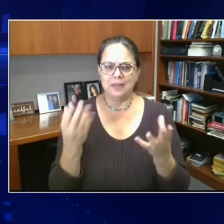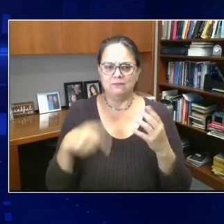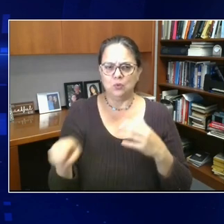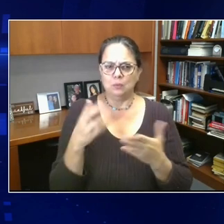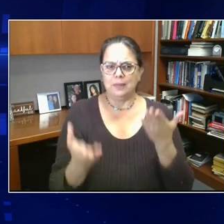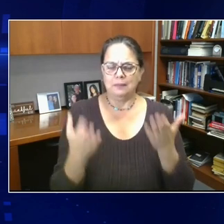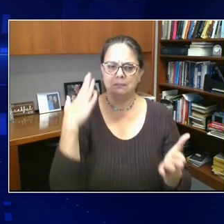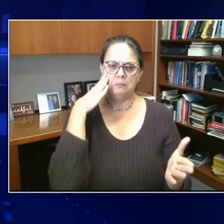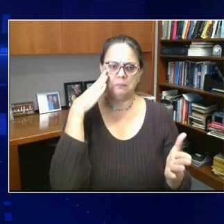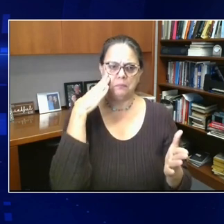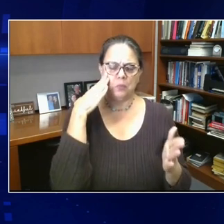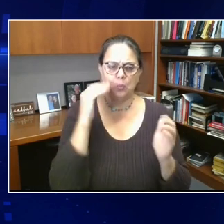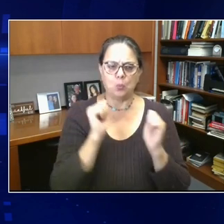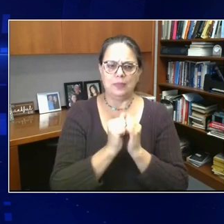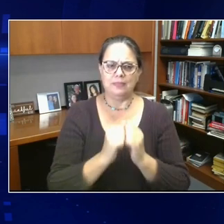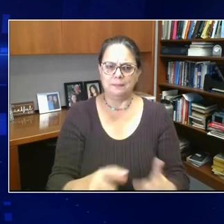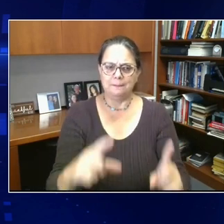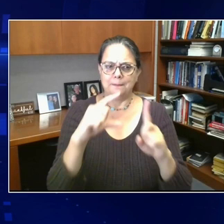Next, I'd like to discuss some terminology.